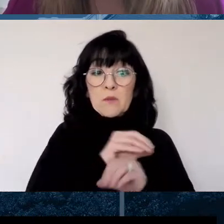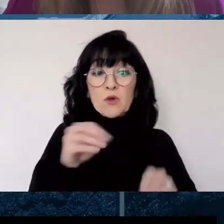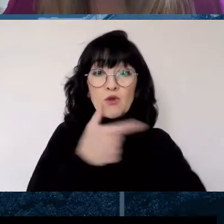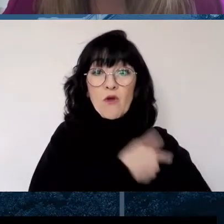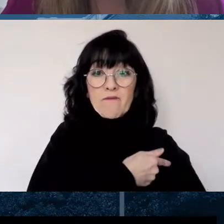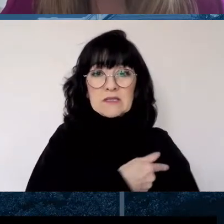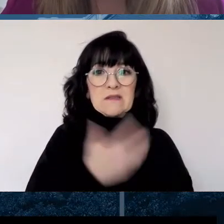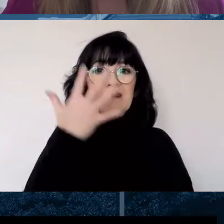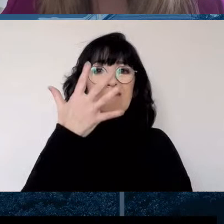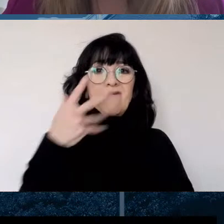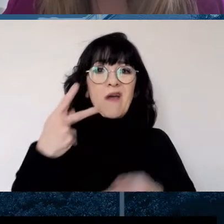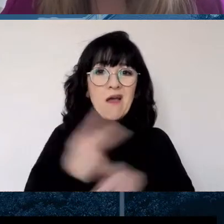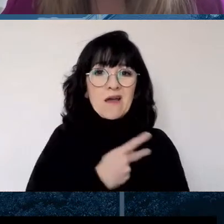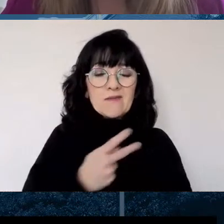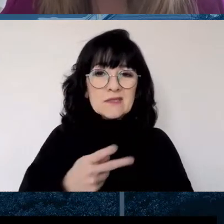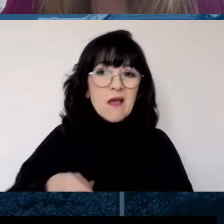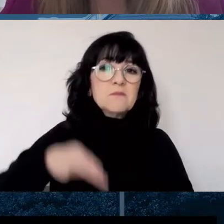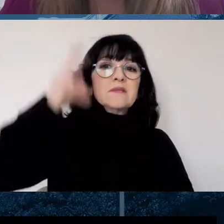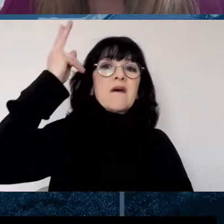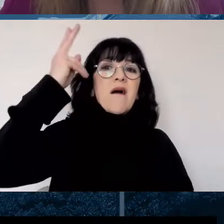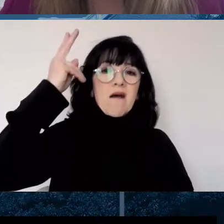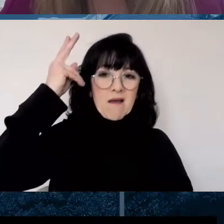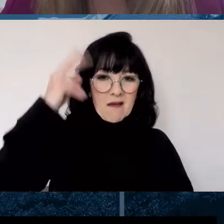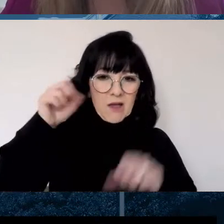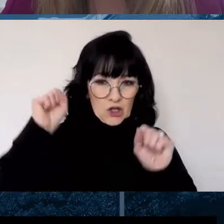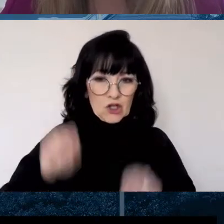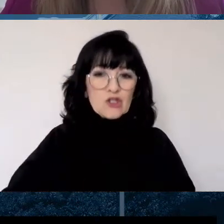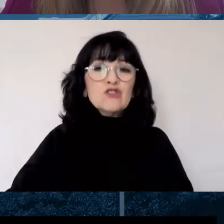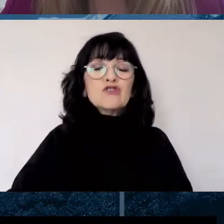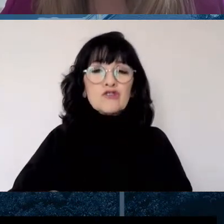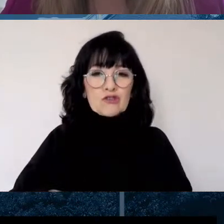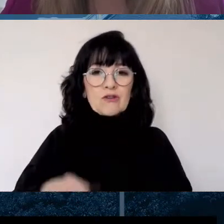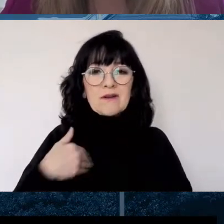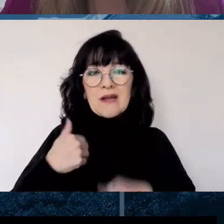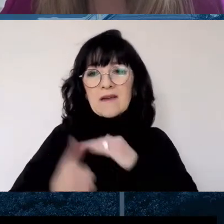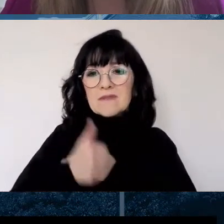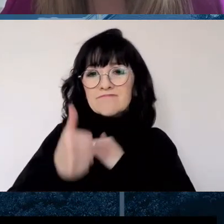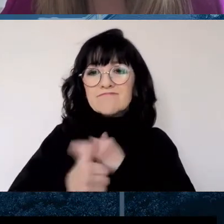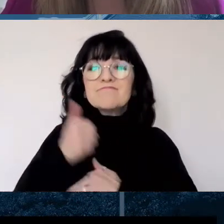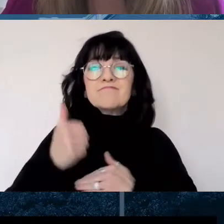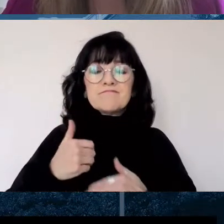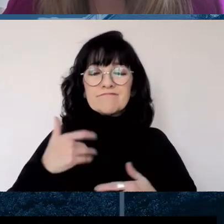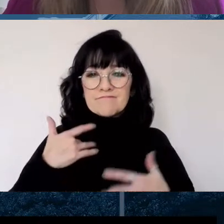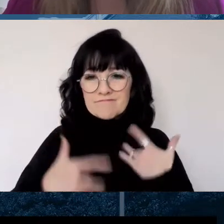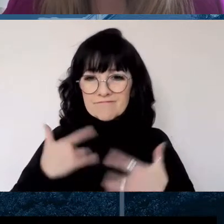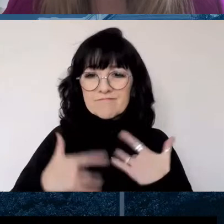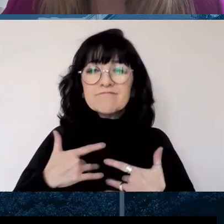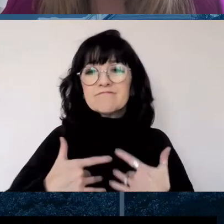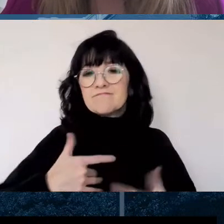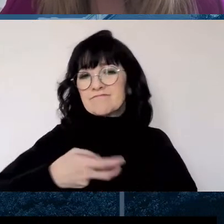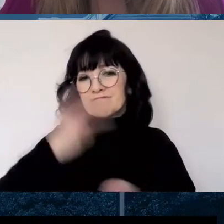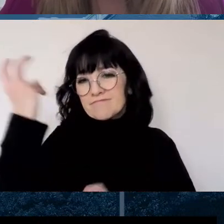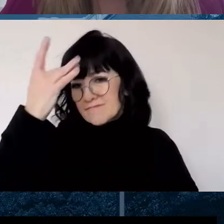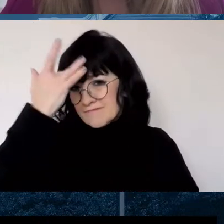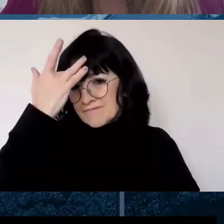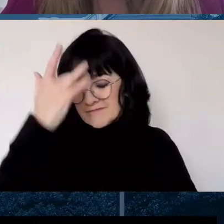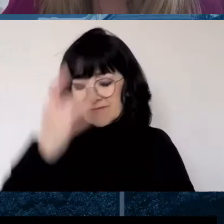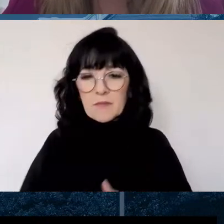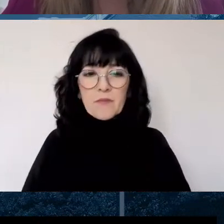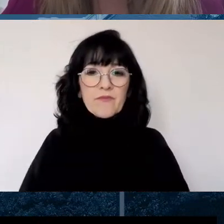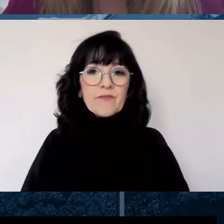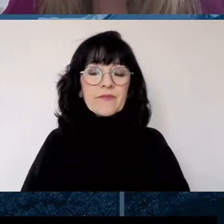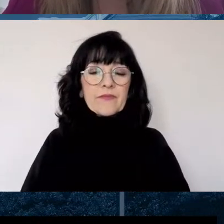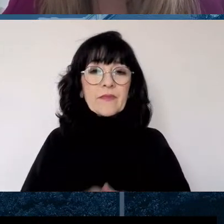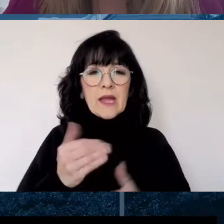effective in preventing just getting the COVID-19 Omicron strain. On the